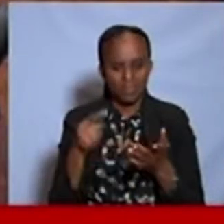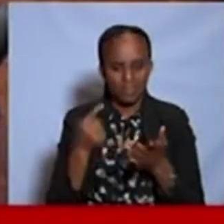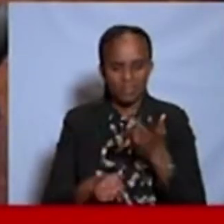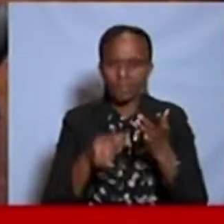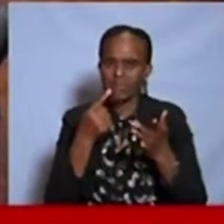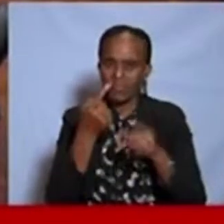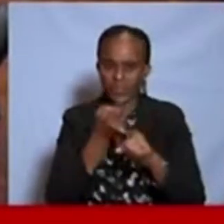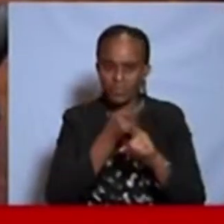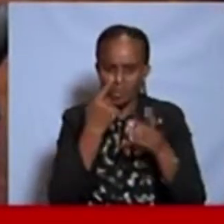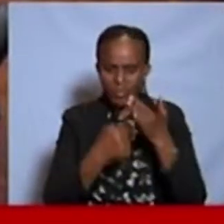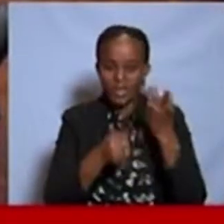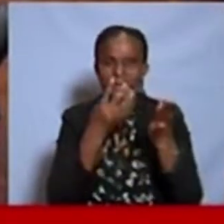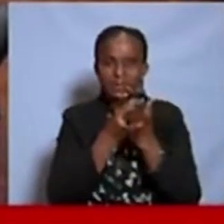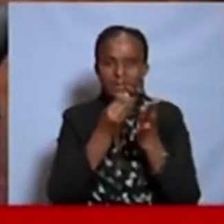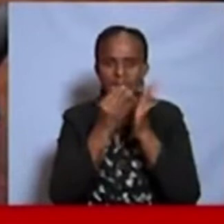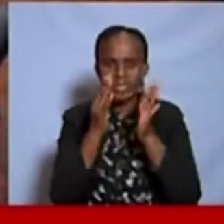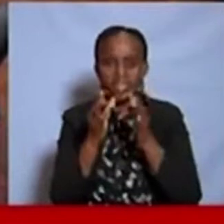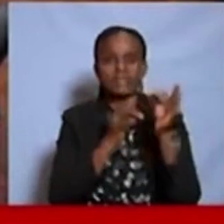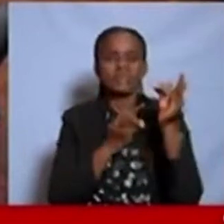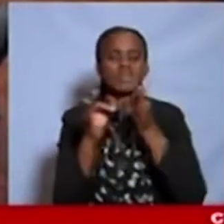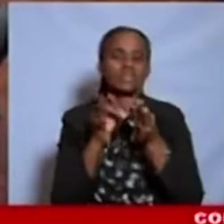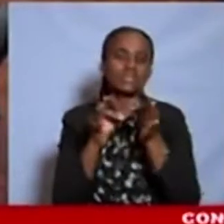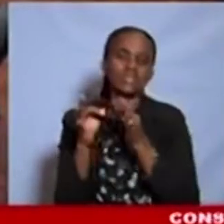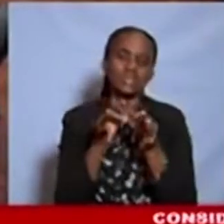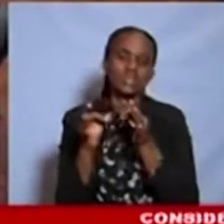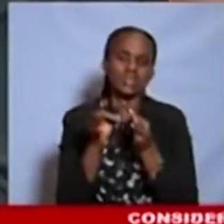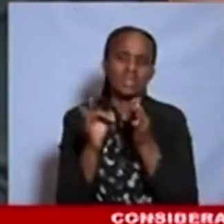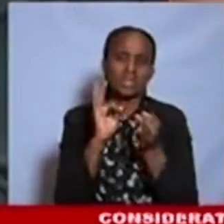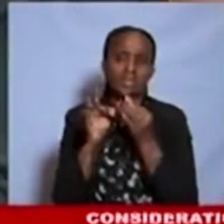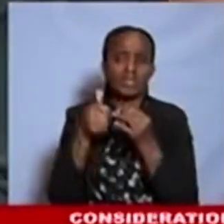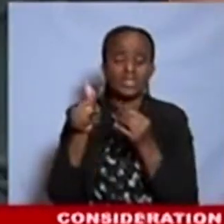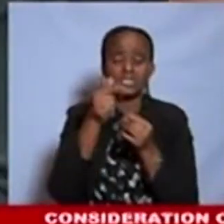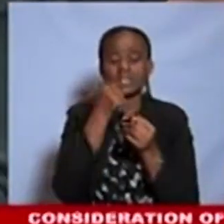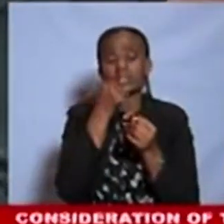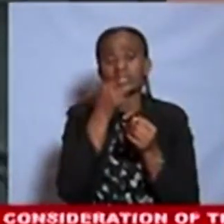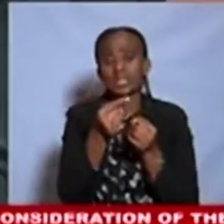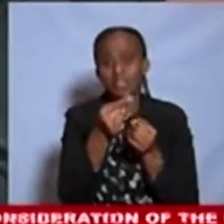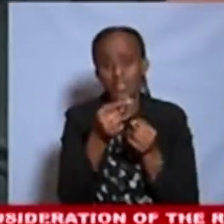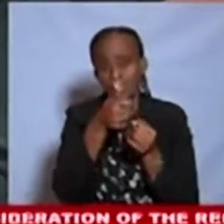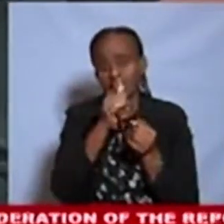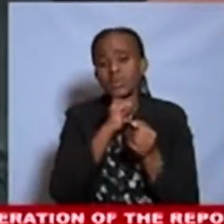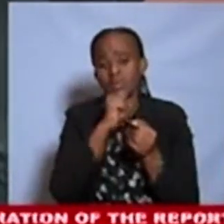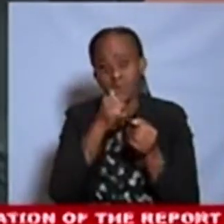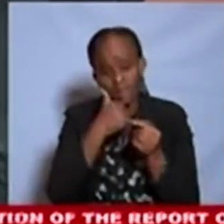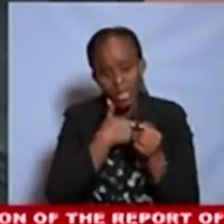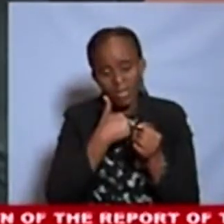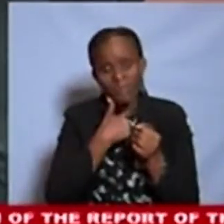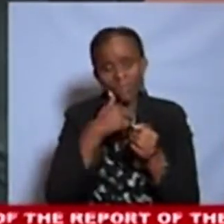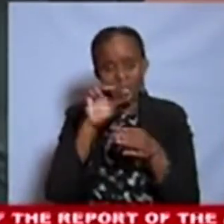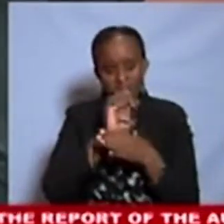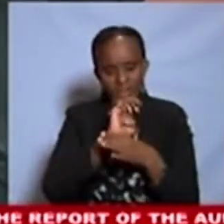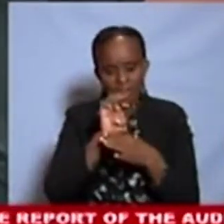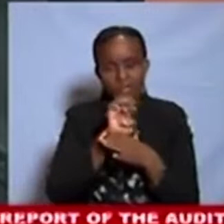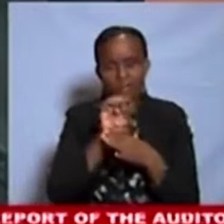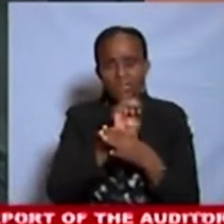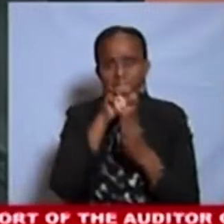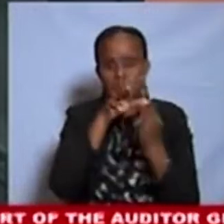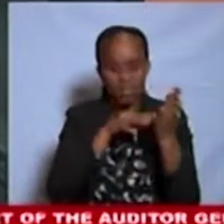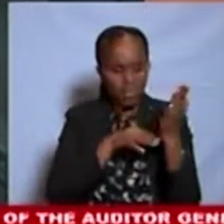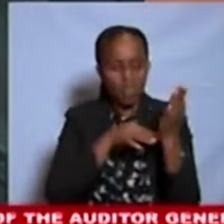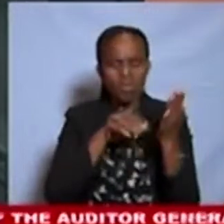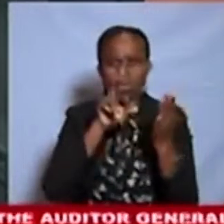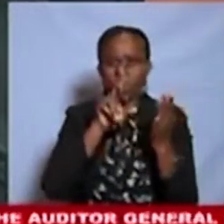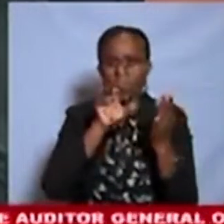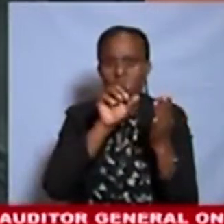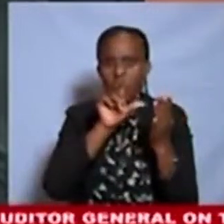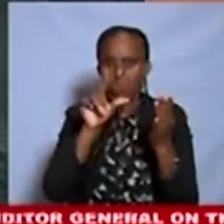treasurer is just alluding to. If you are saying you didn't have an evaluation role during